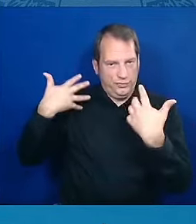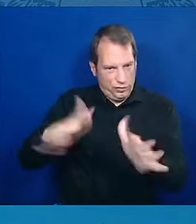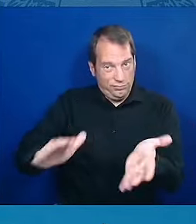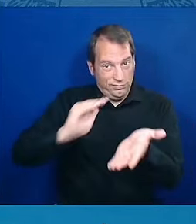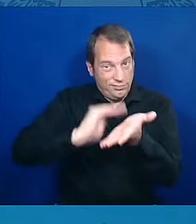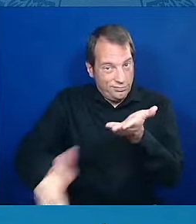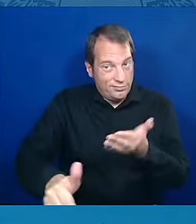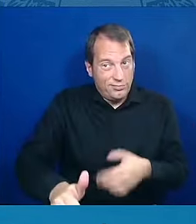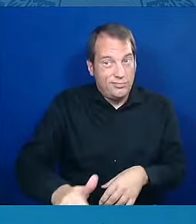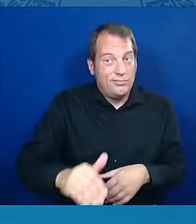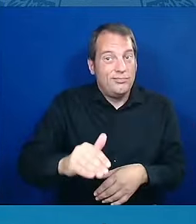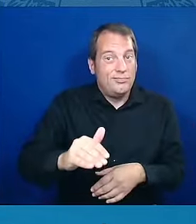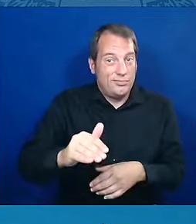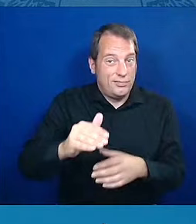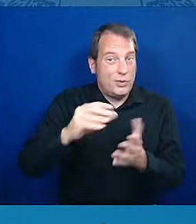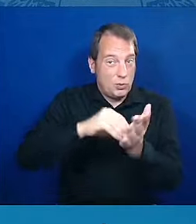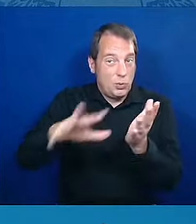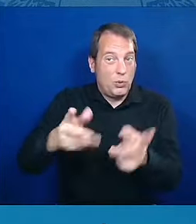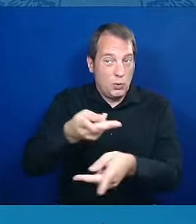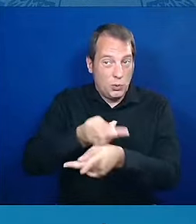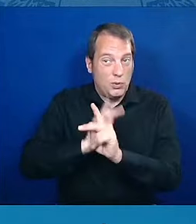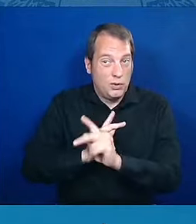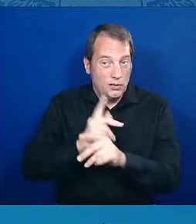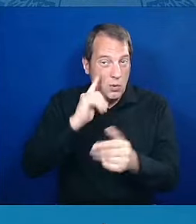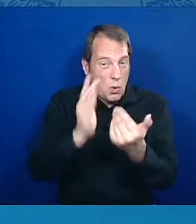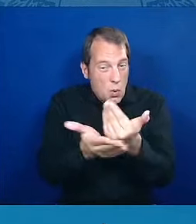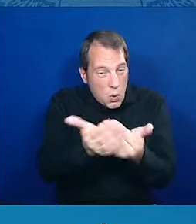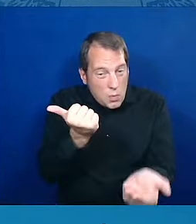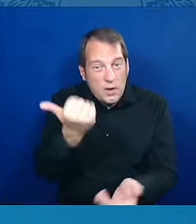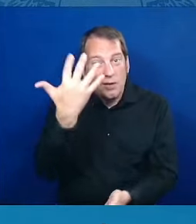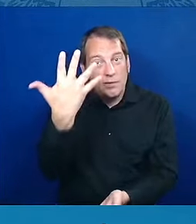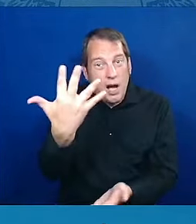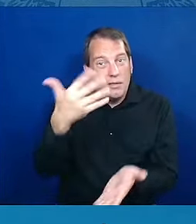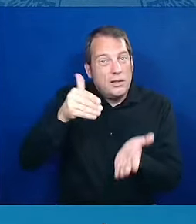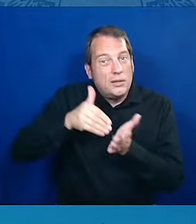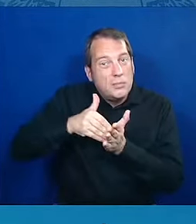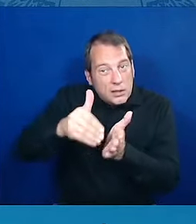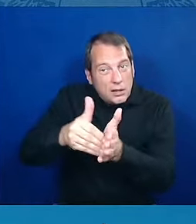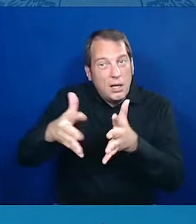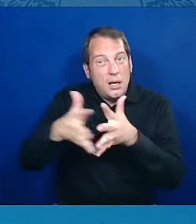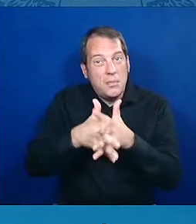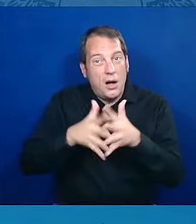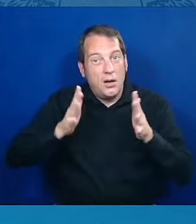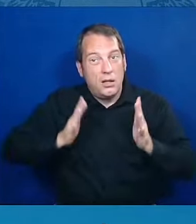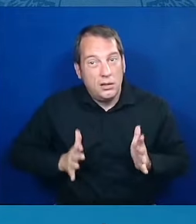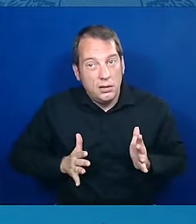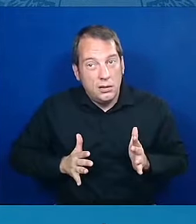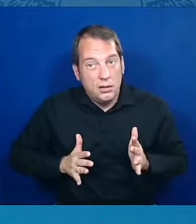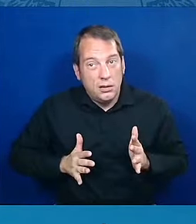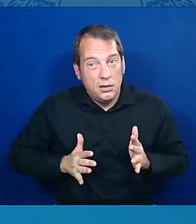and twice as much for our public servants, including our teachers.